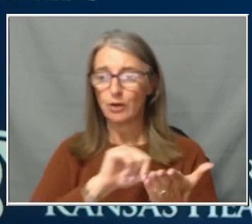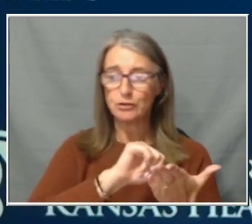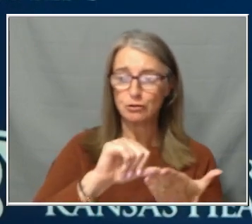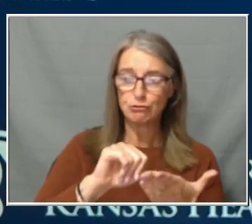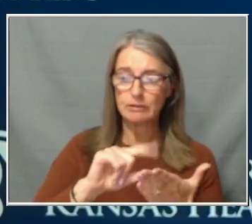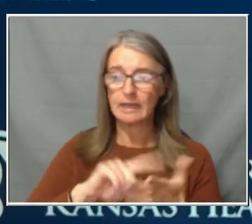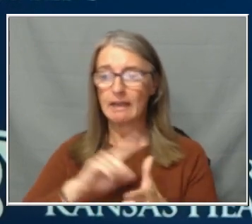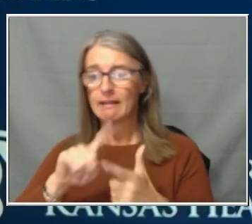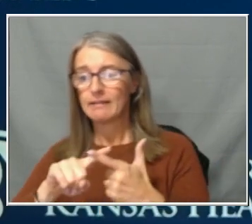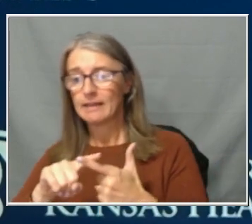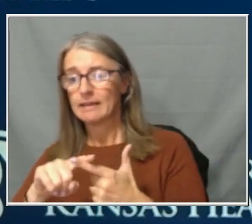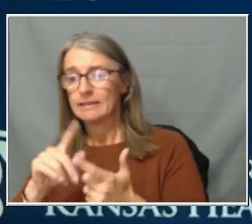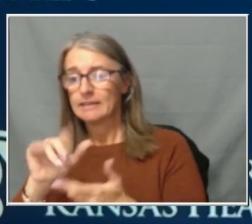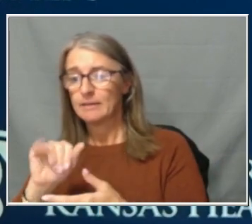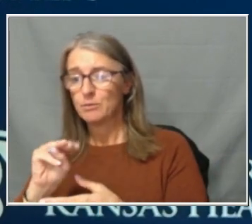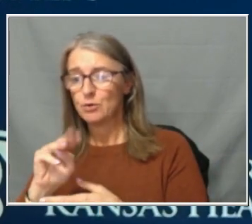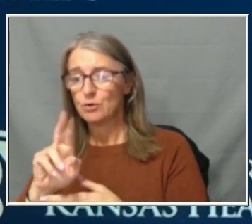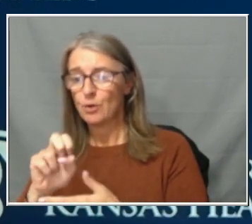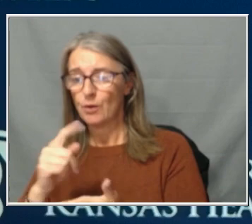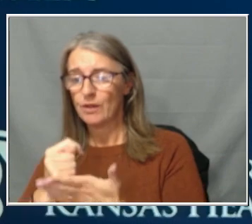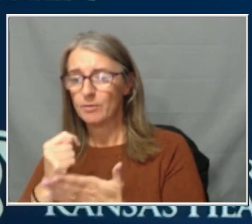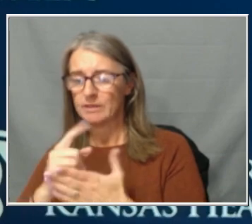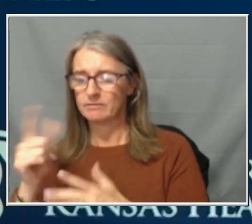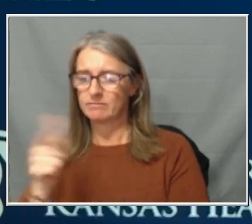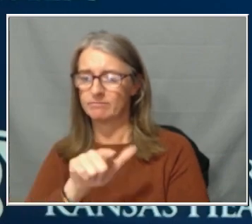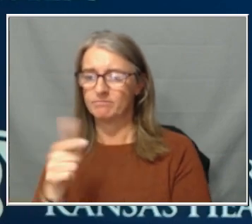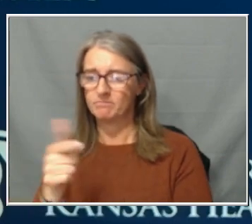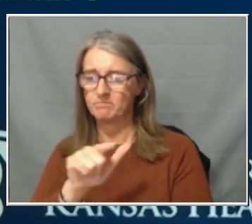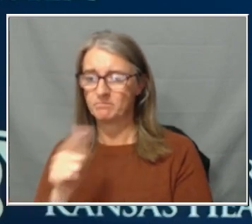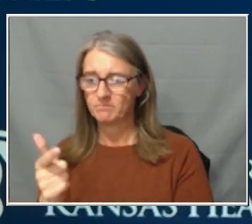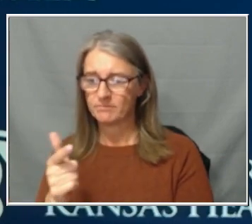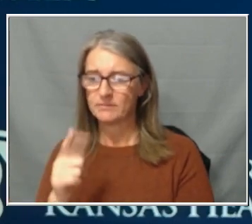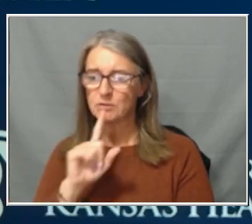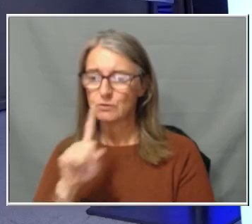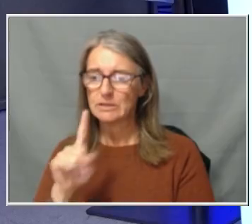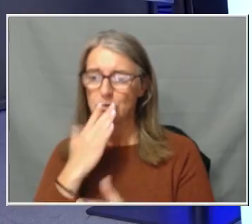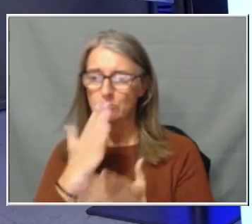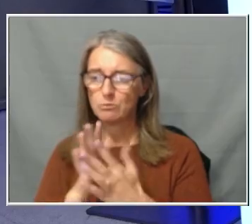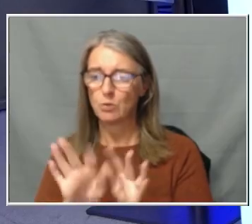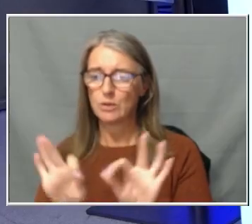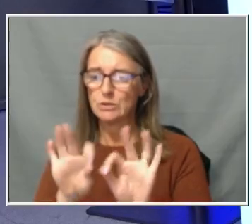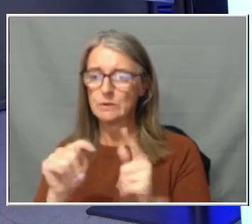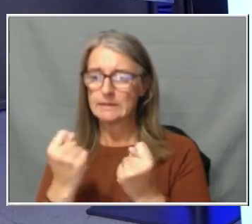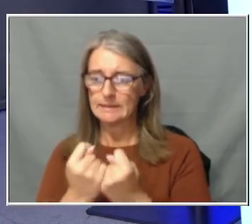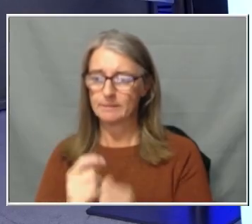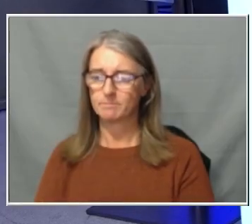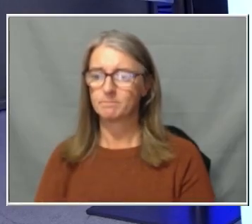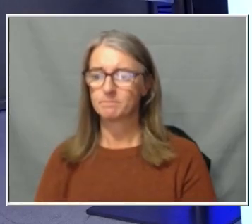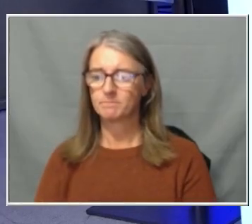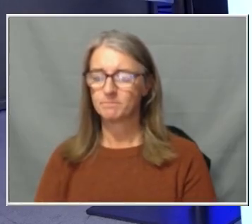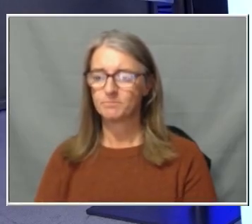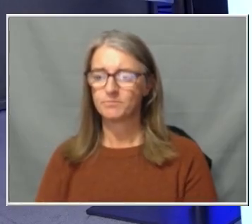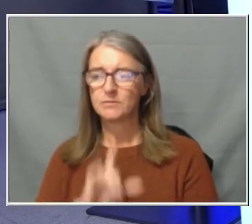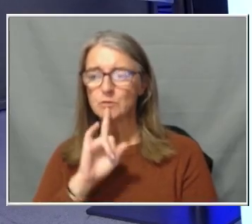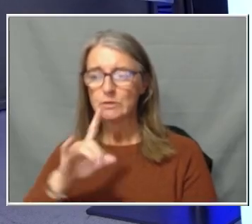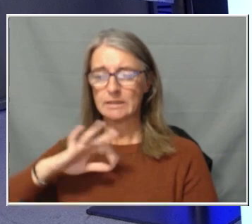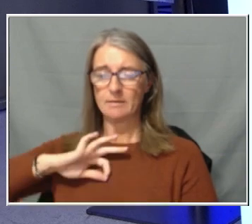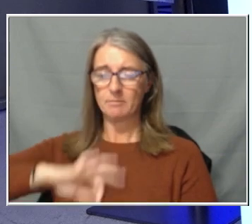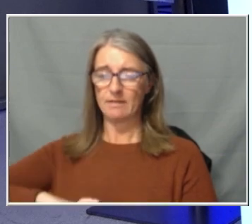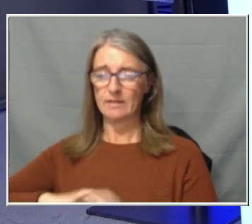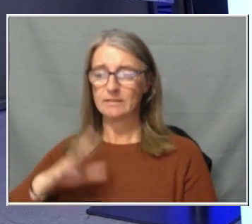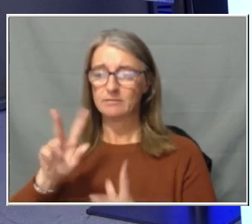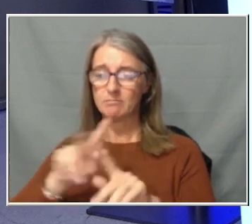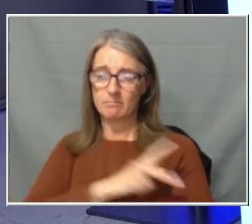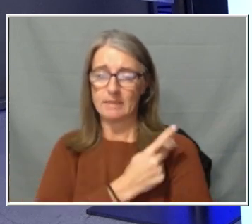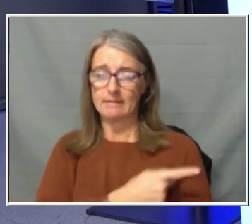that multidisciplinary team is just really important in the care of a melanoma patient. Well, and like I said, it really benefits the patient having this